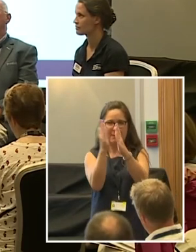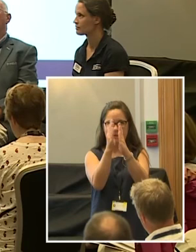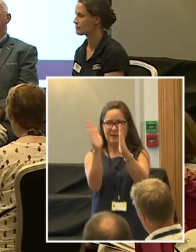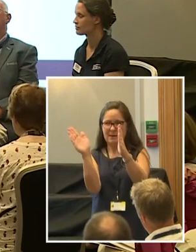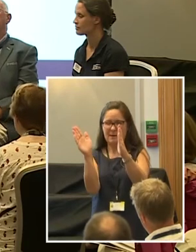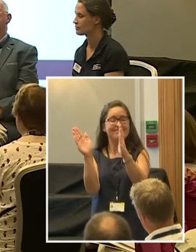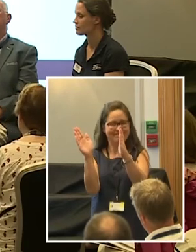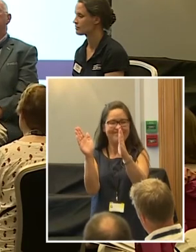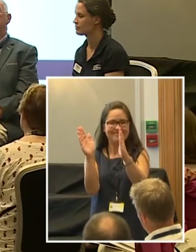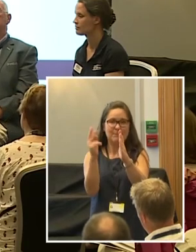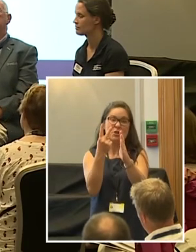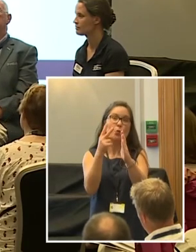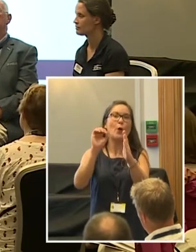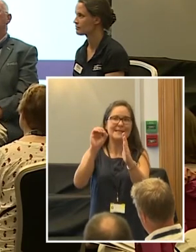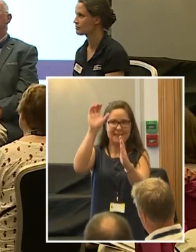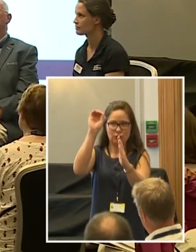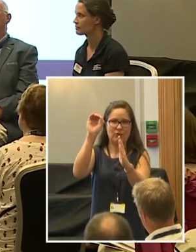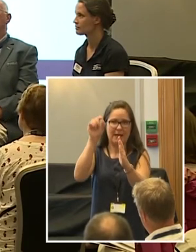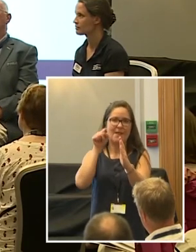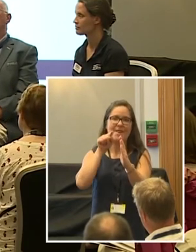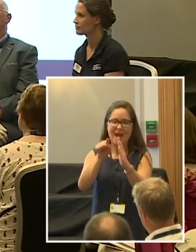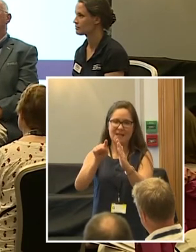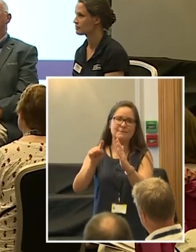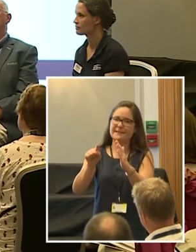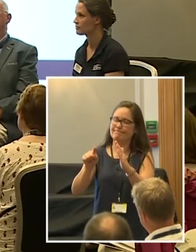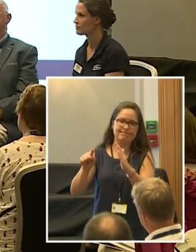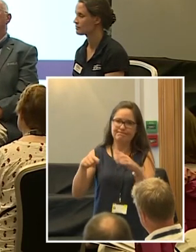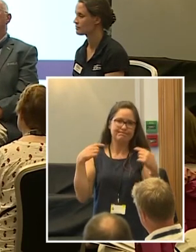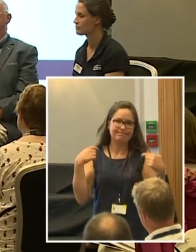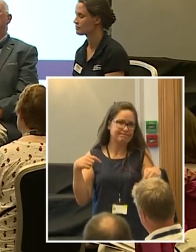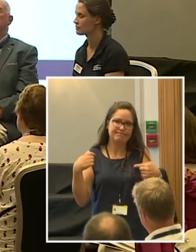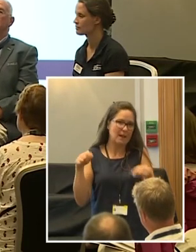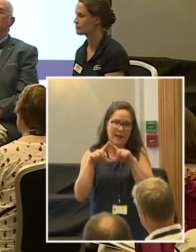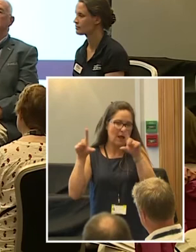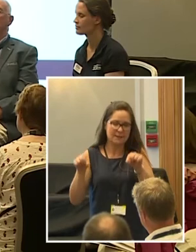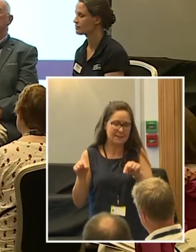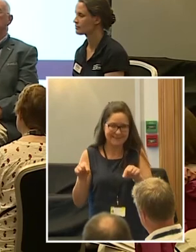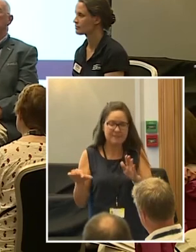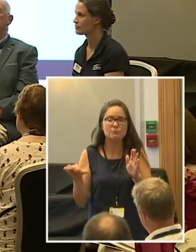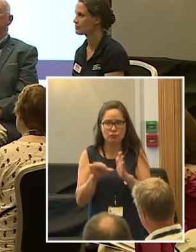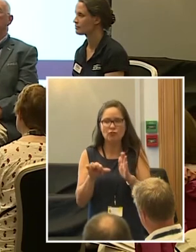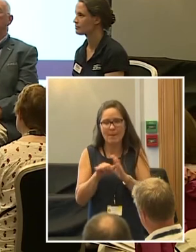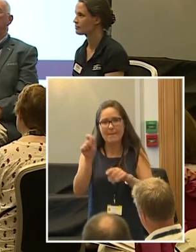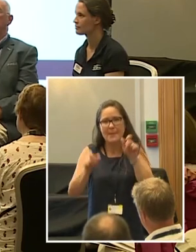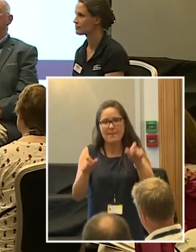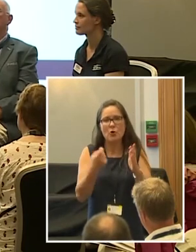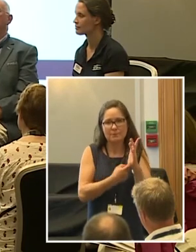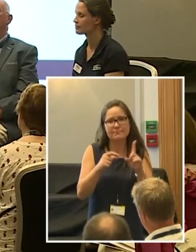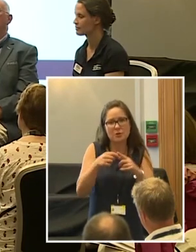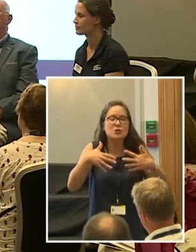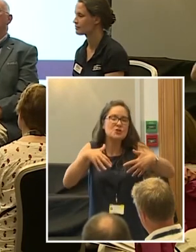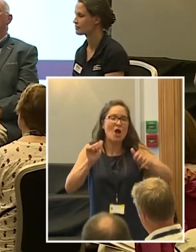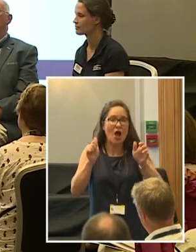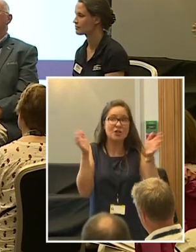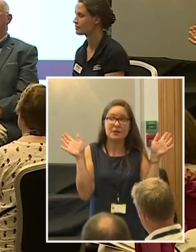sadly. And it is very frustrating for people with retinitis pigmentosa, which often starts relatively mildly.